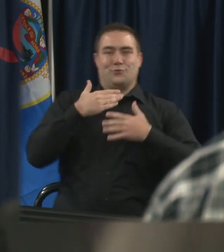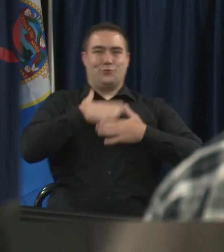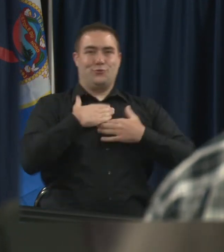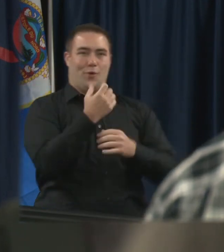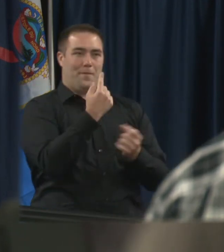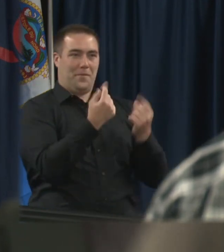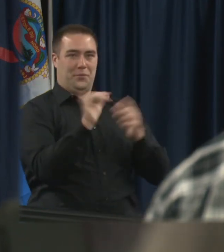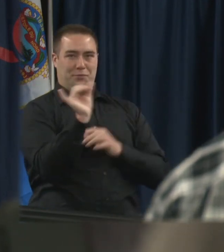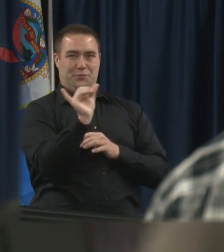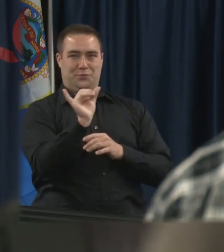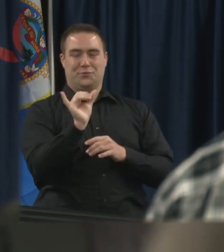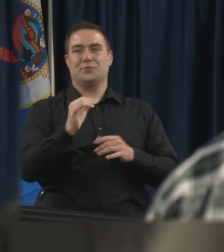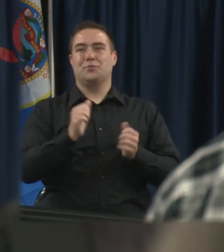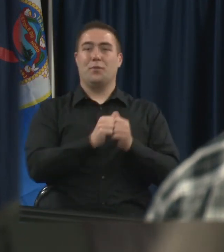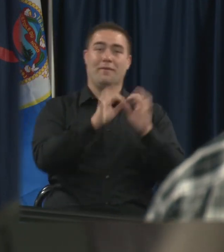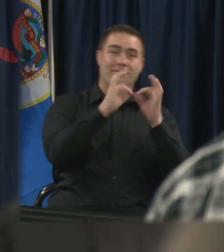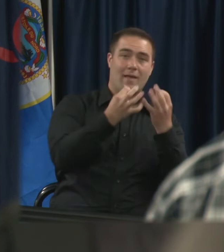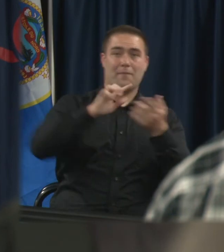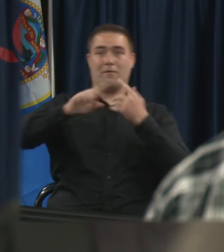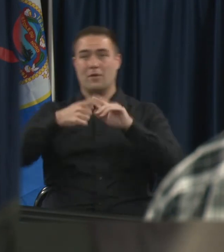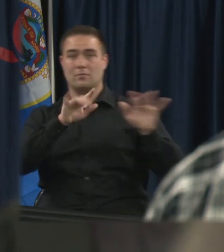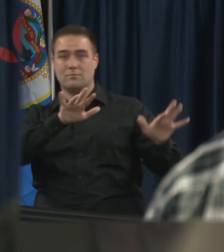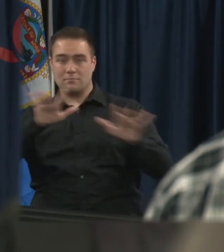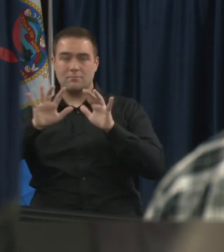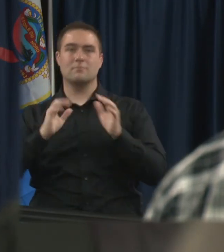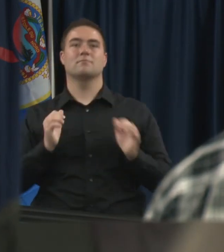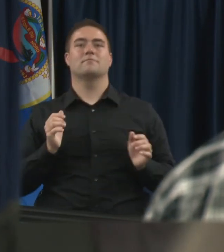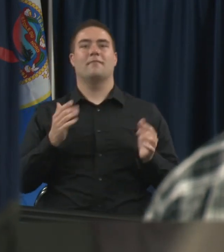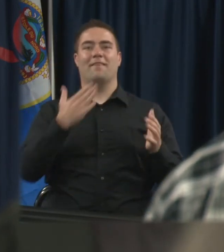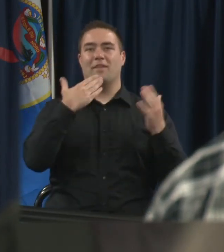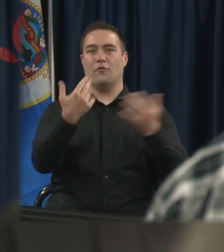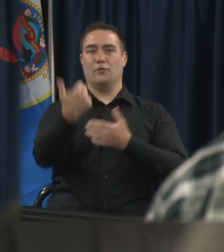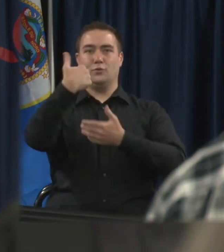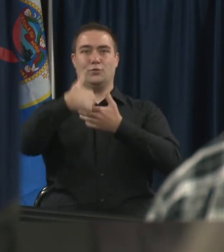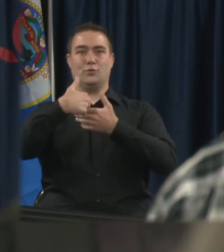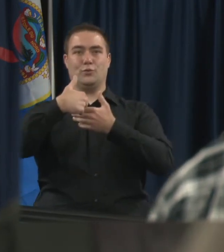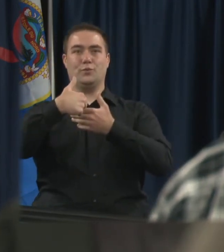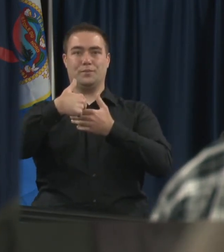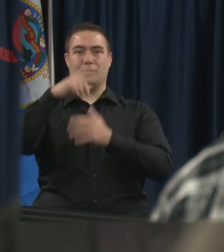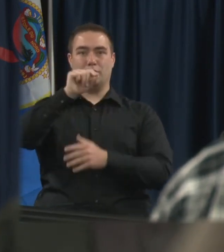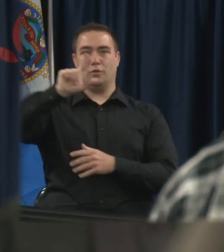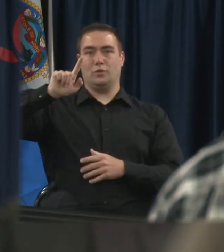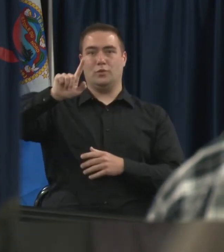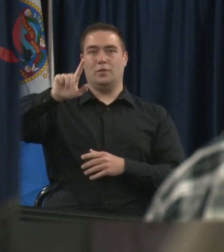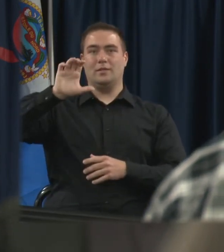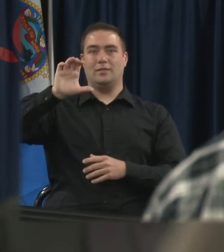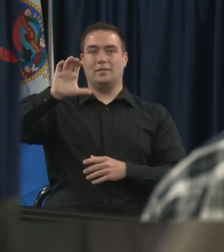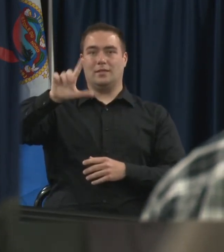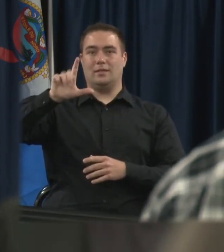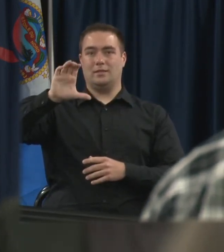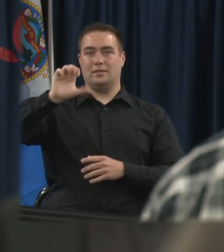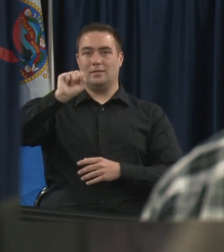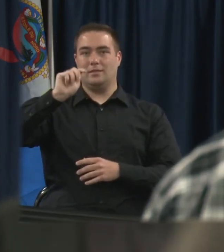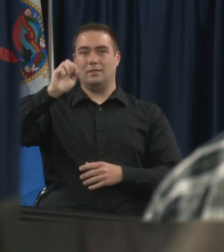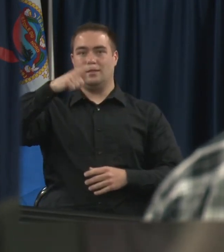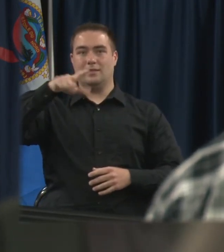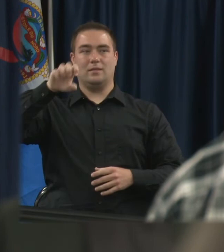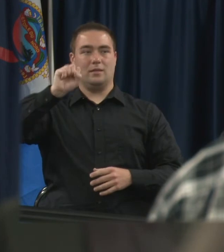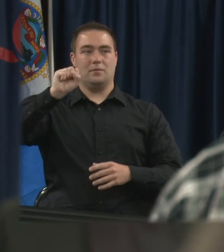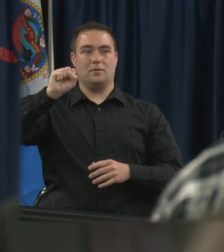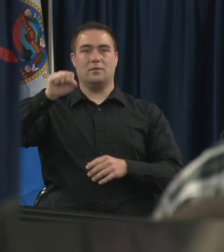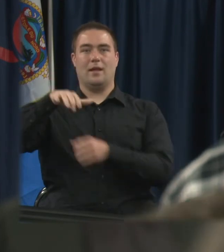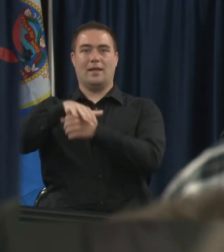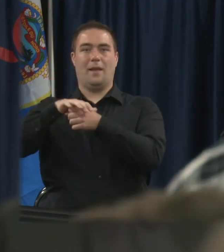family and friends. Thank you all for joining us to celebrate the 2021 CLC Staples Campus Commencement.